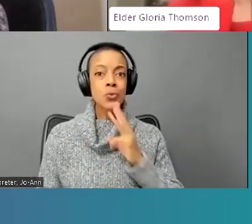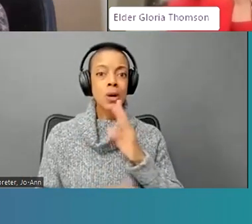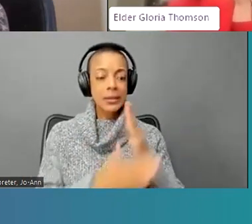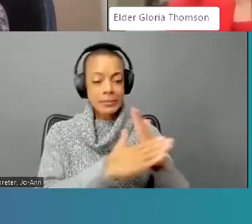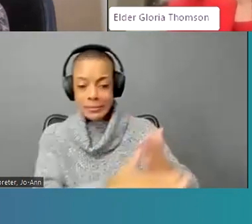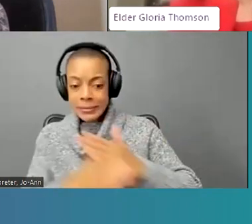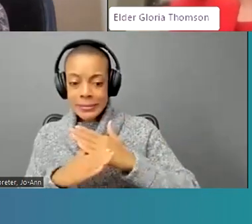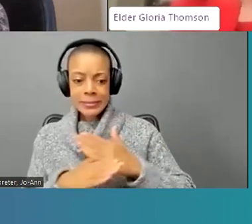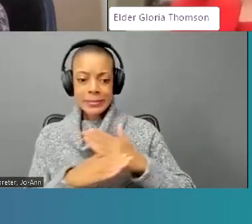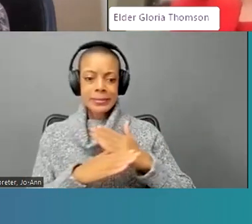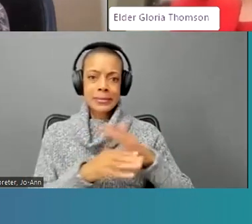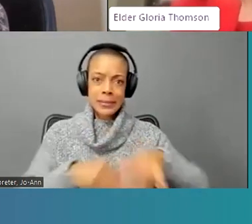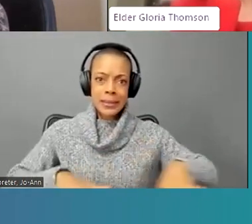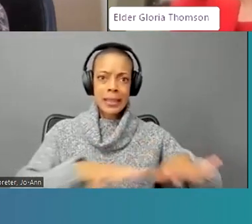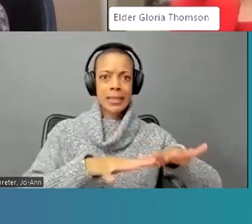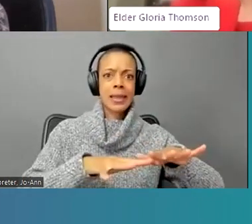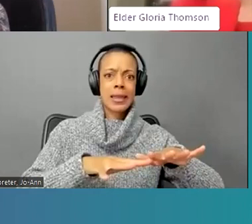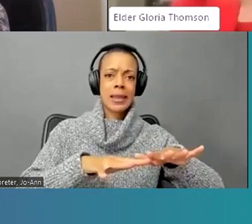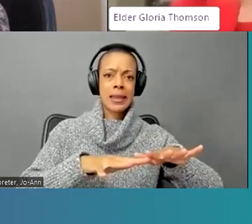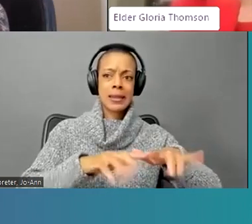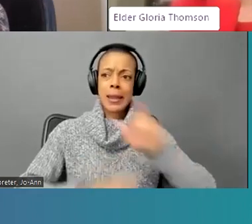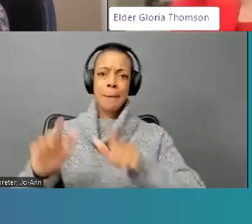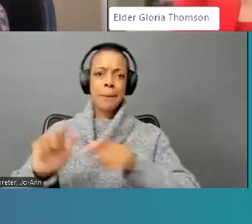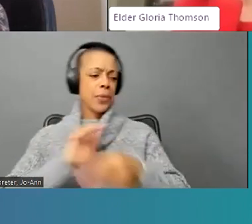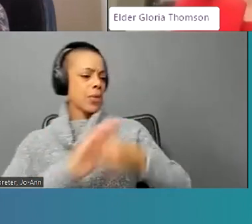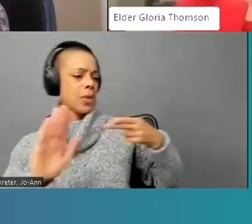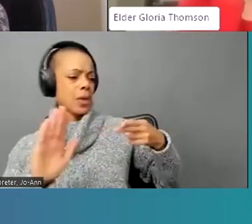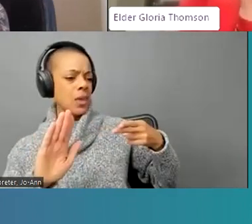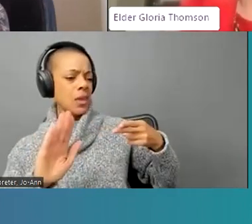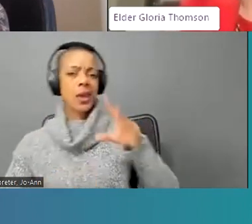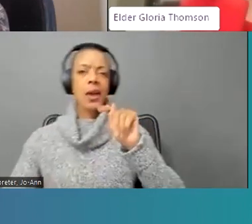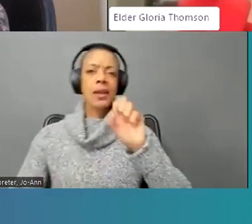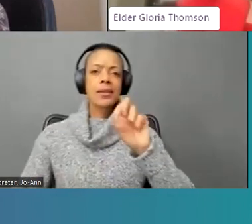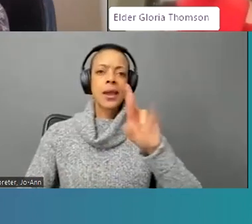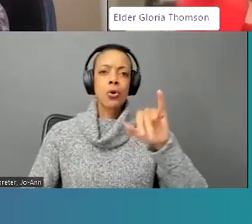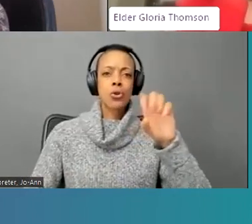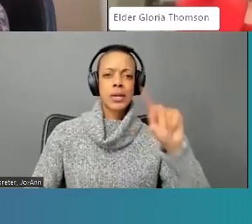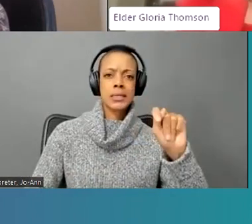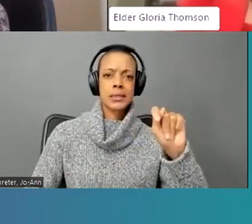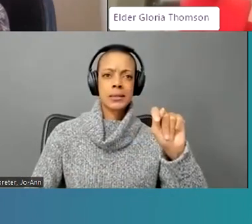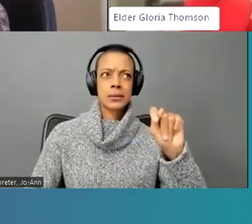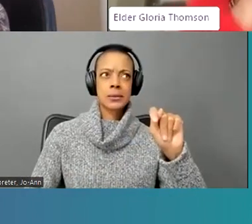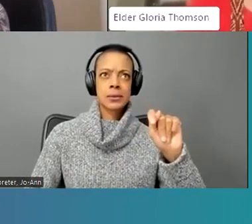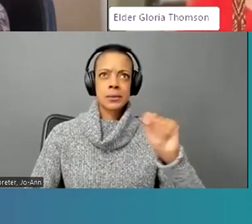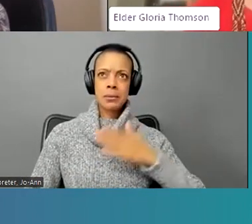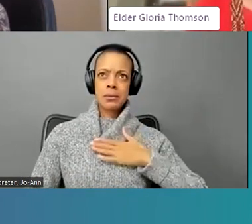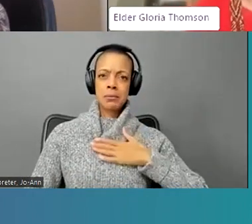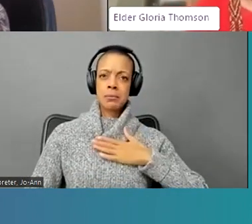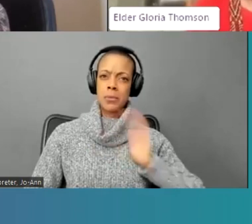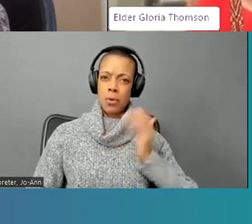get labeled as being terrorists in our own country. You know, and I think those kind of thoughts have to